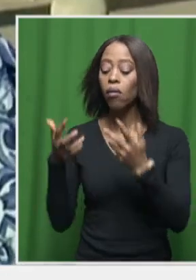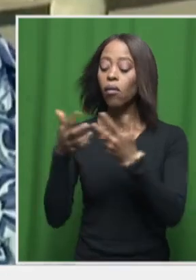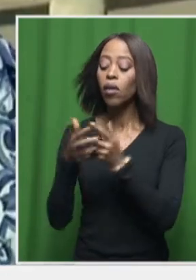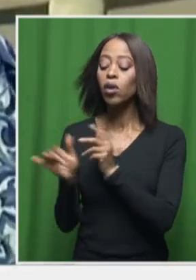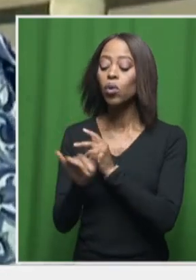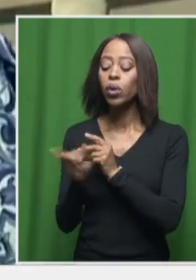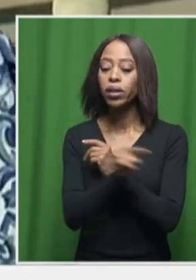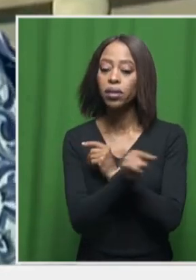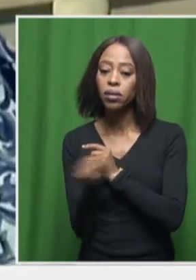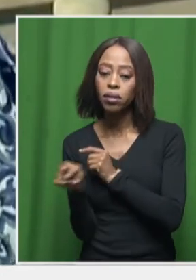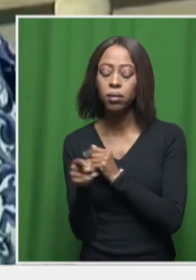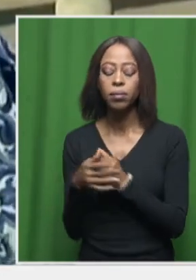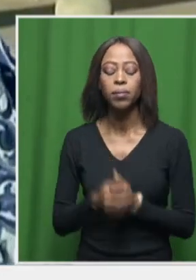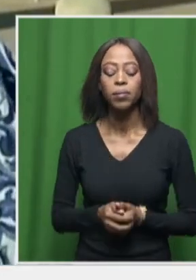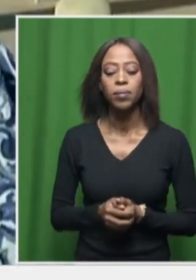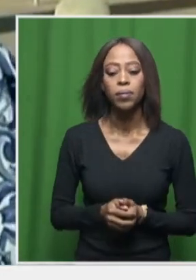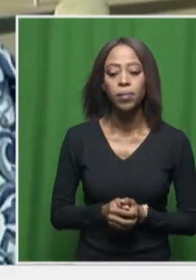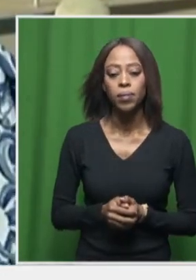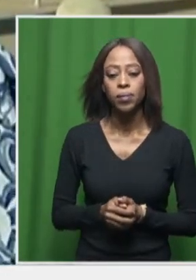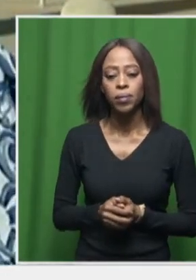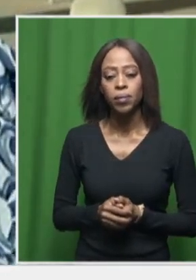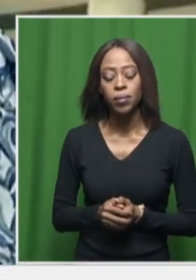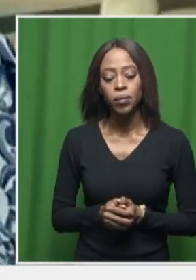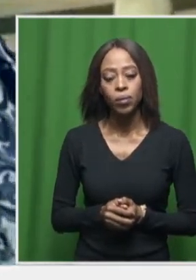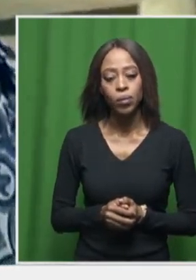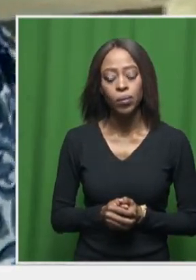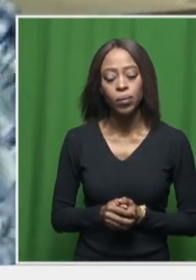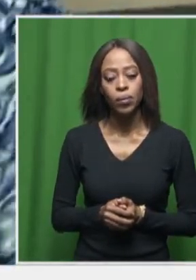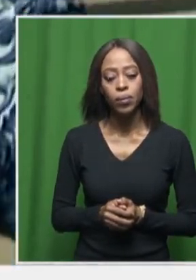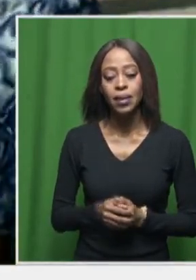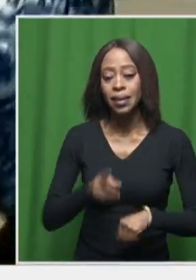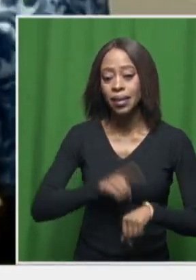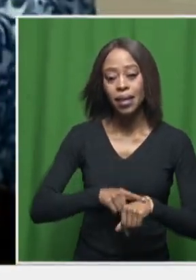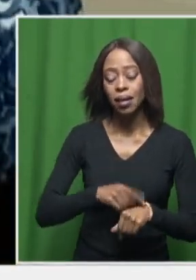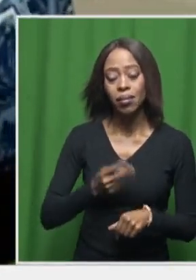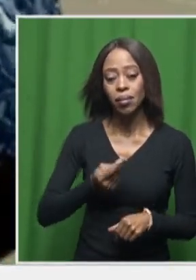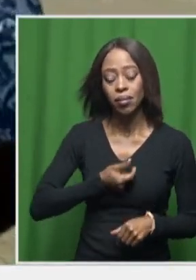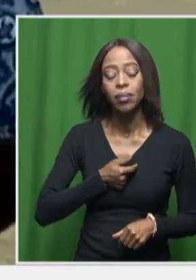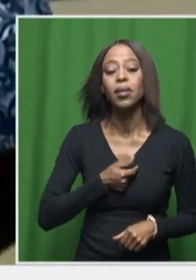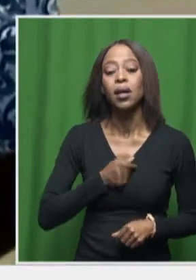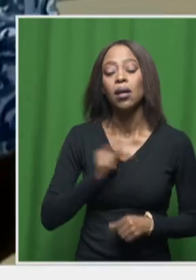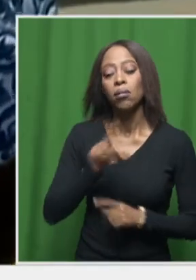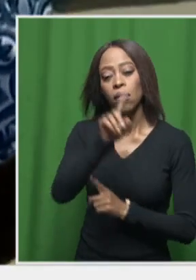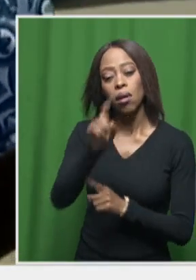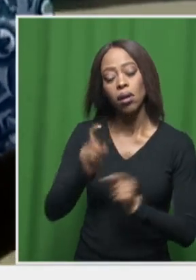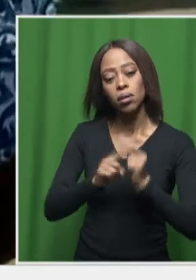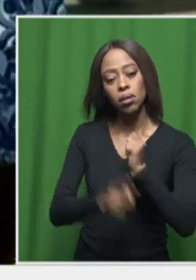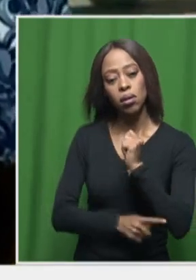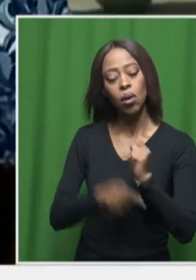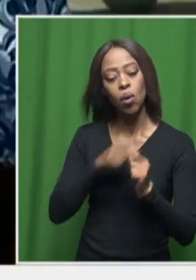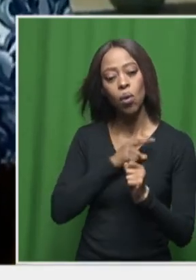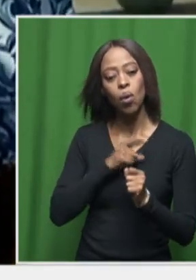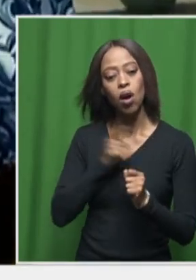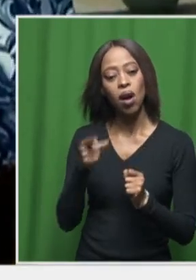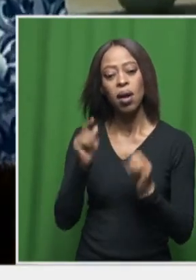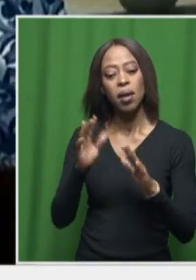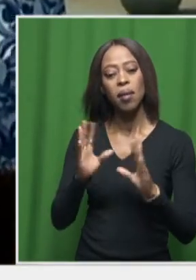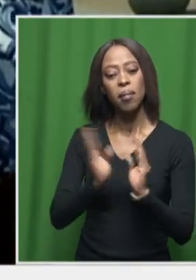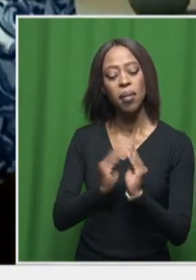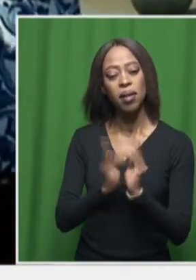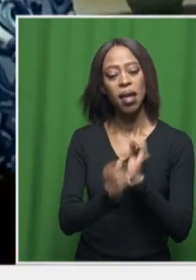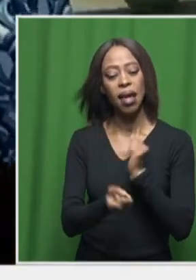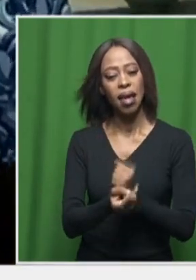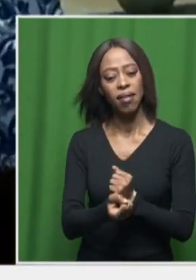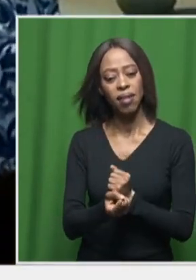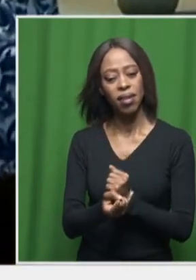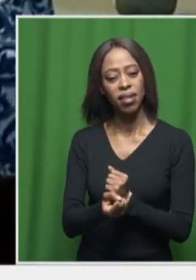in the right category of where they belong. Minister, we're out of time, but I'm going to ask you this one last question. Why is there a cabinet meeting